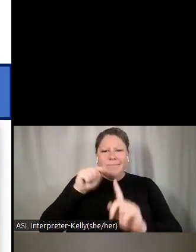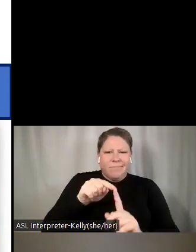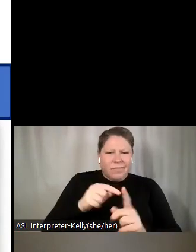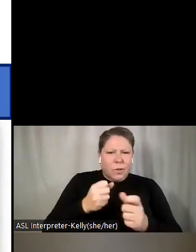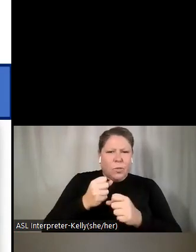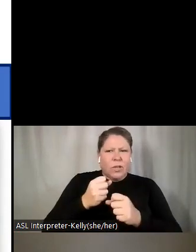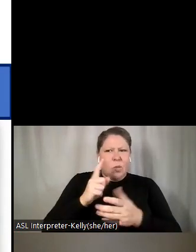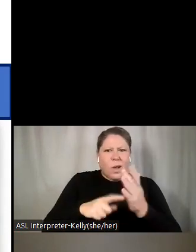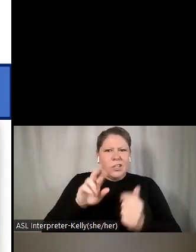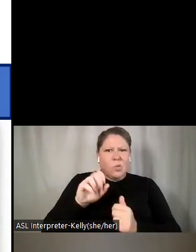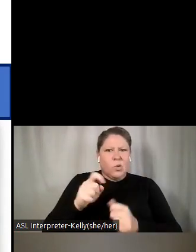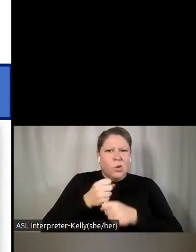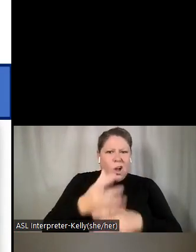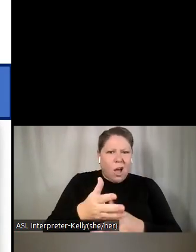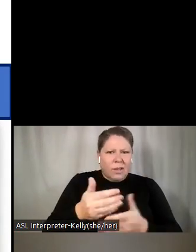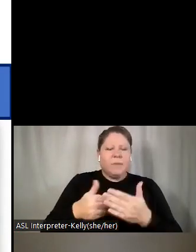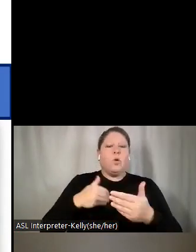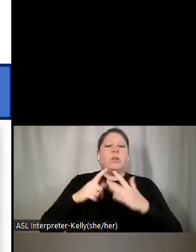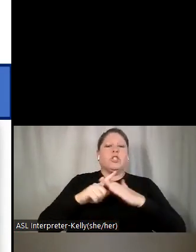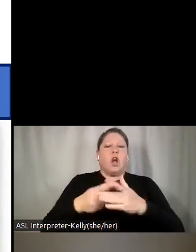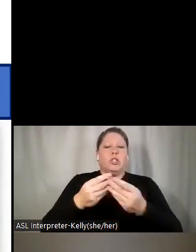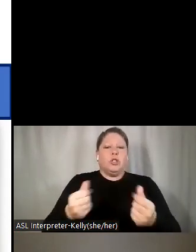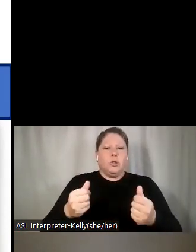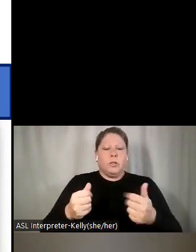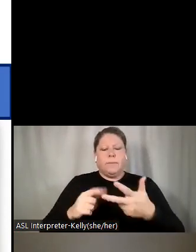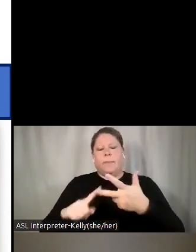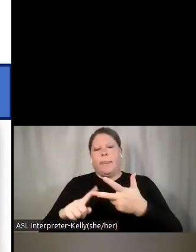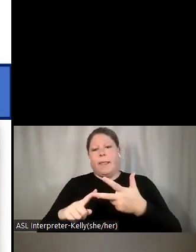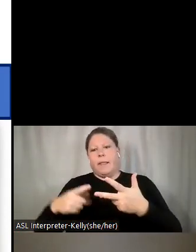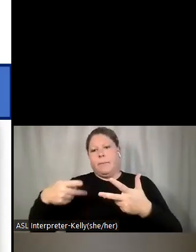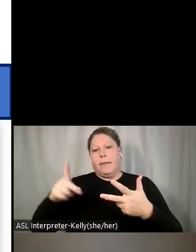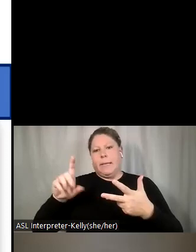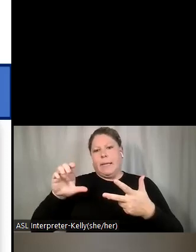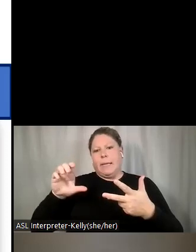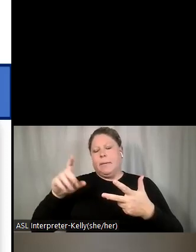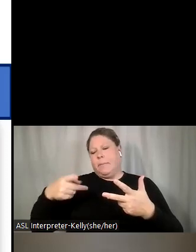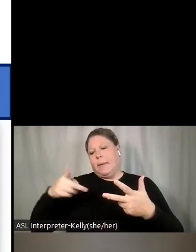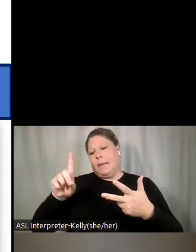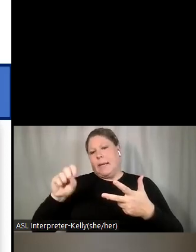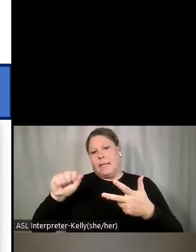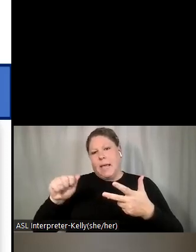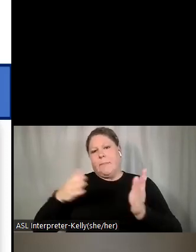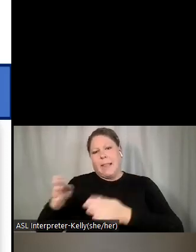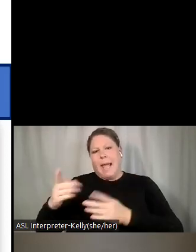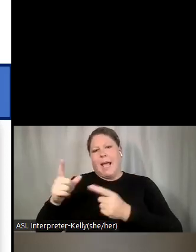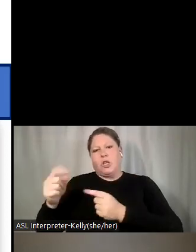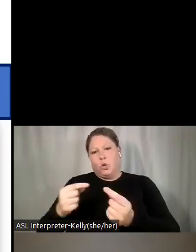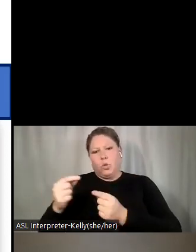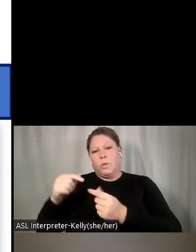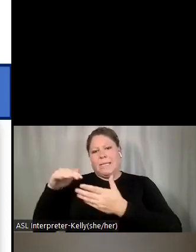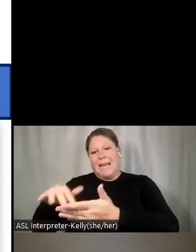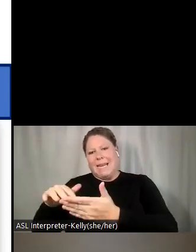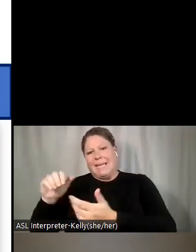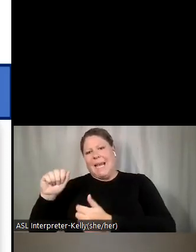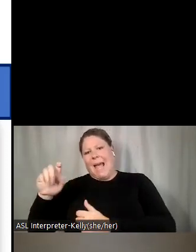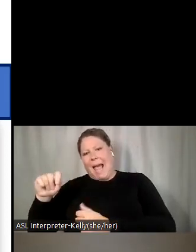solutions. And then using what we call plan, do, study, act cycles, or PDSA cycles to drive and track improvement. And